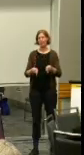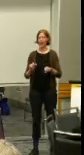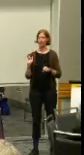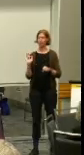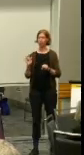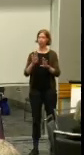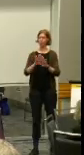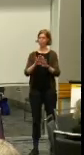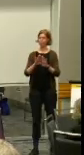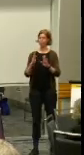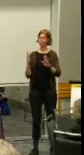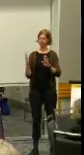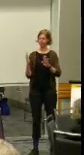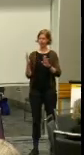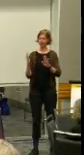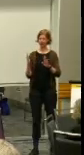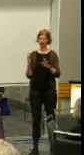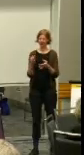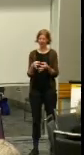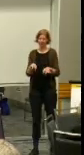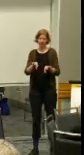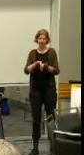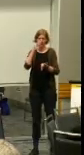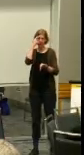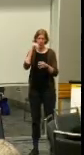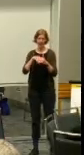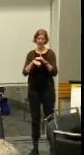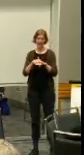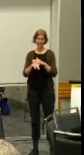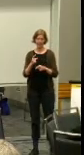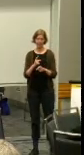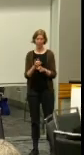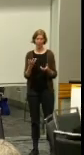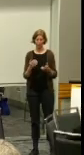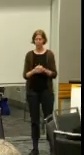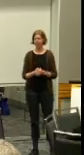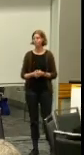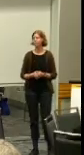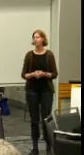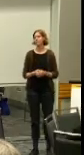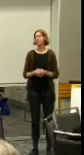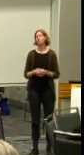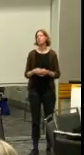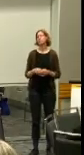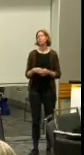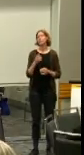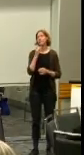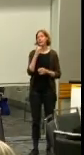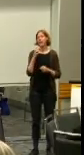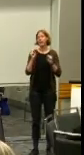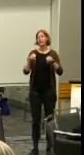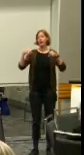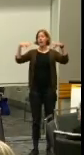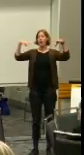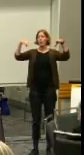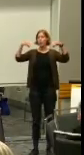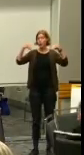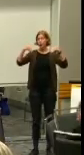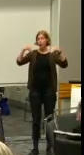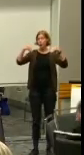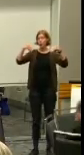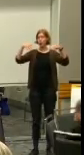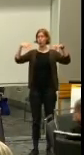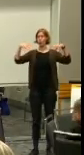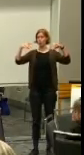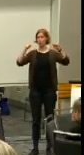accessible walkway and then you can't get through the front door, what are we doing? Thinking about dimmable lights and adaptable spaces, clear